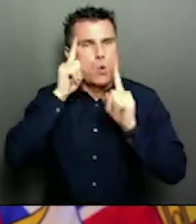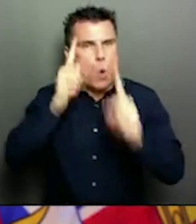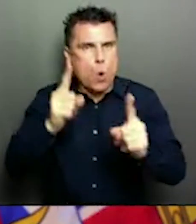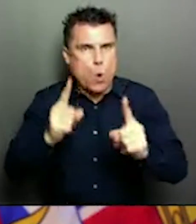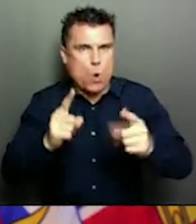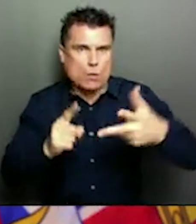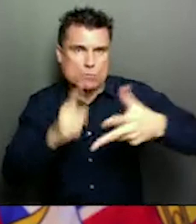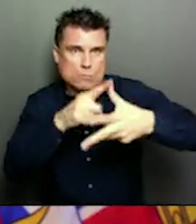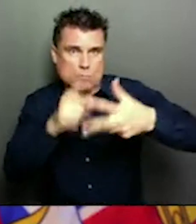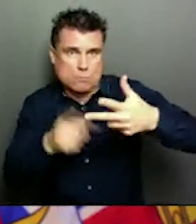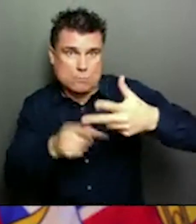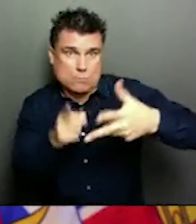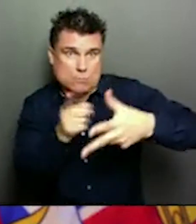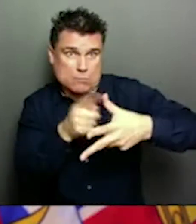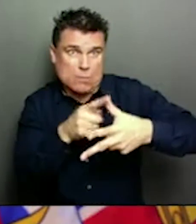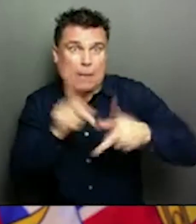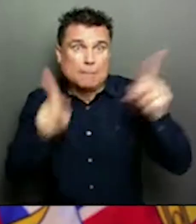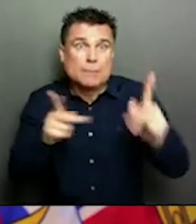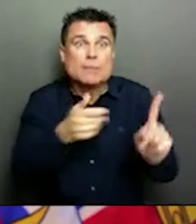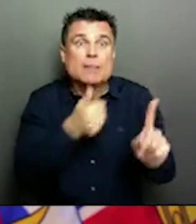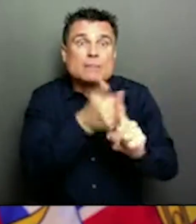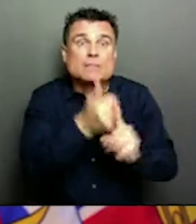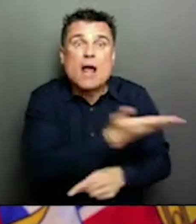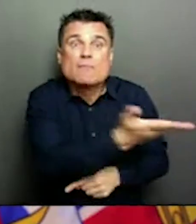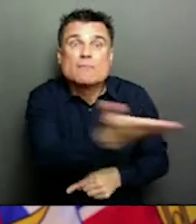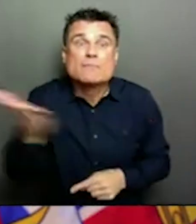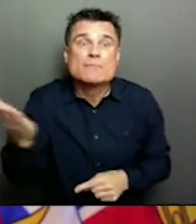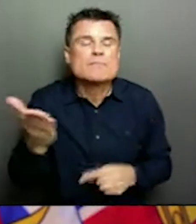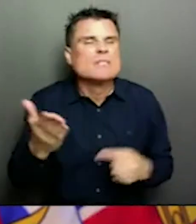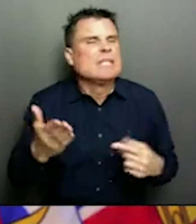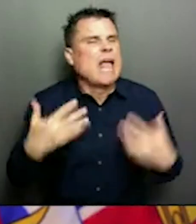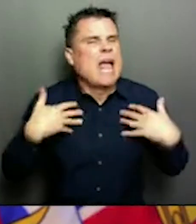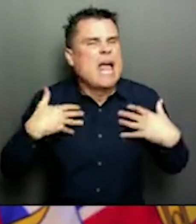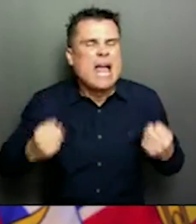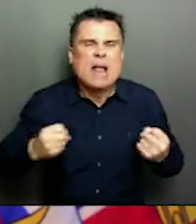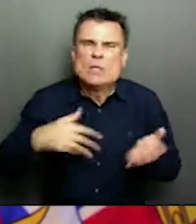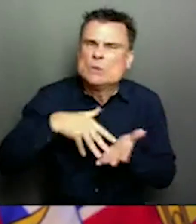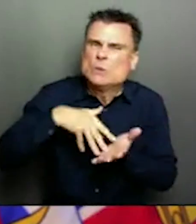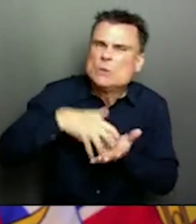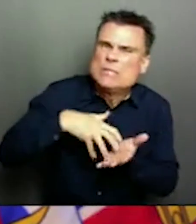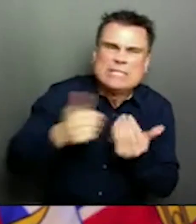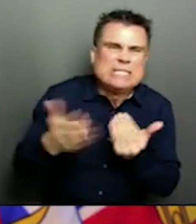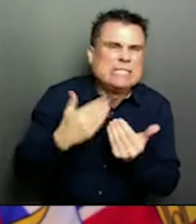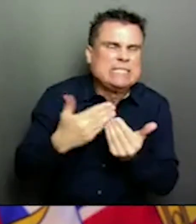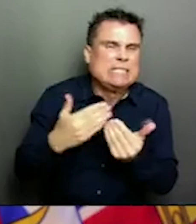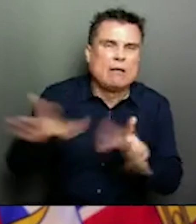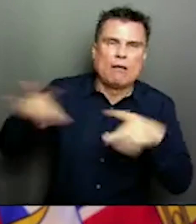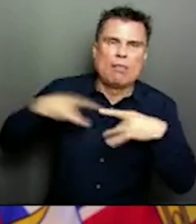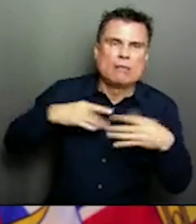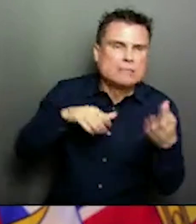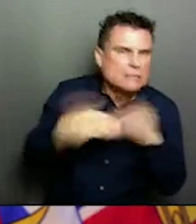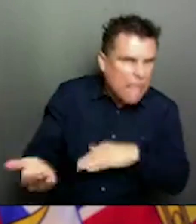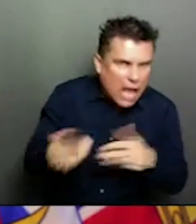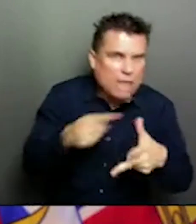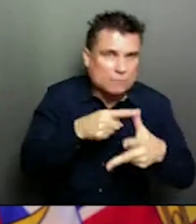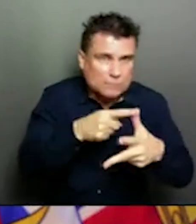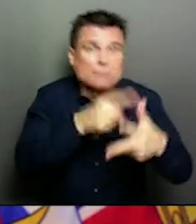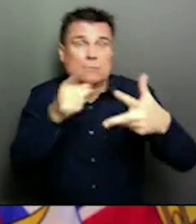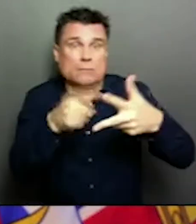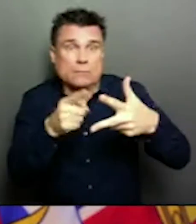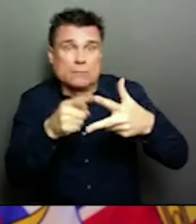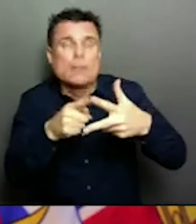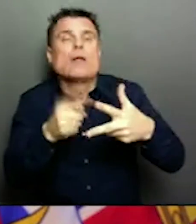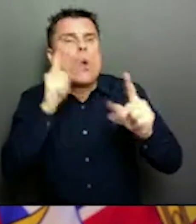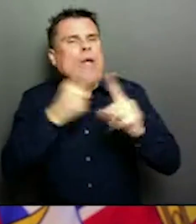to severe disease and to death, to save lives, and to minimize the disruption that we have within our